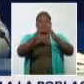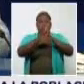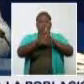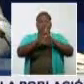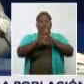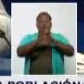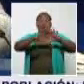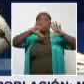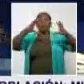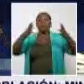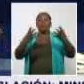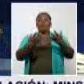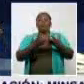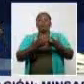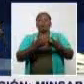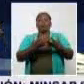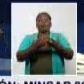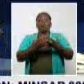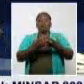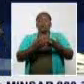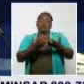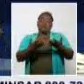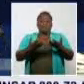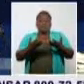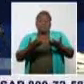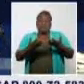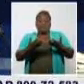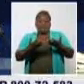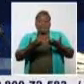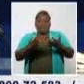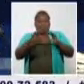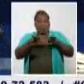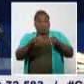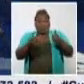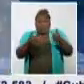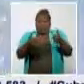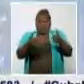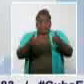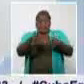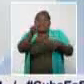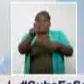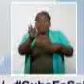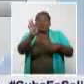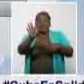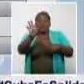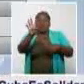The world remains the same with 184 countries with COVID cases,